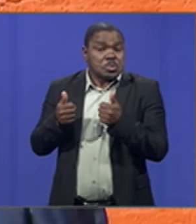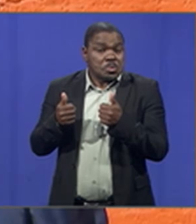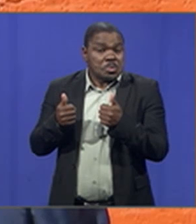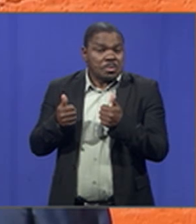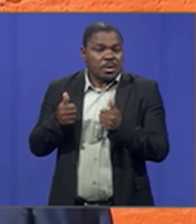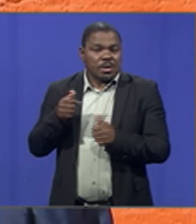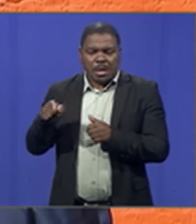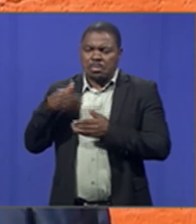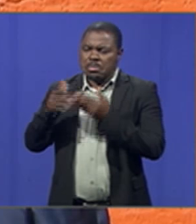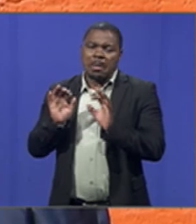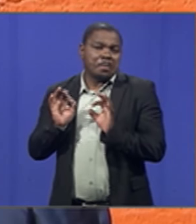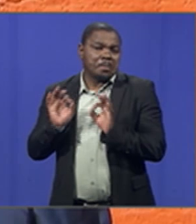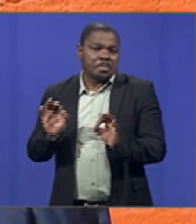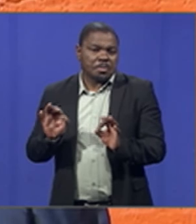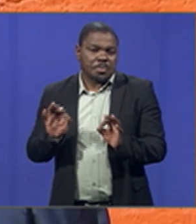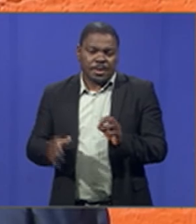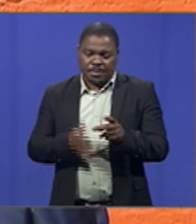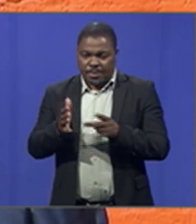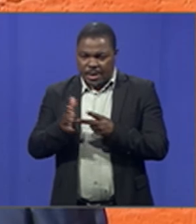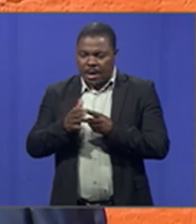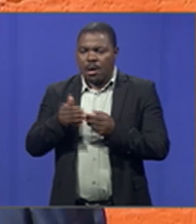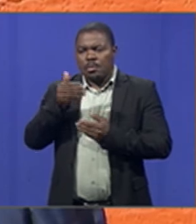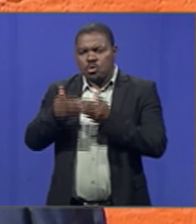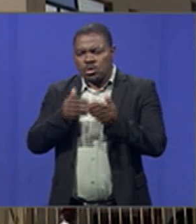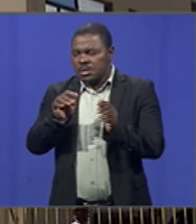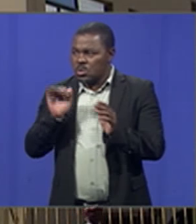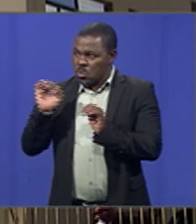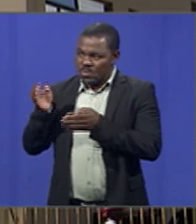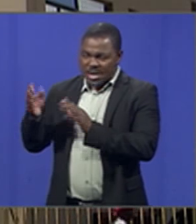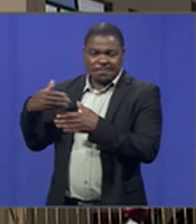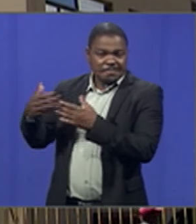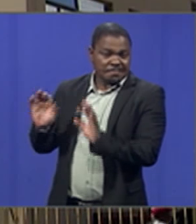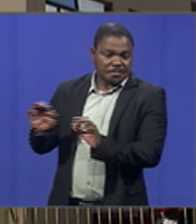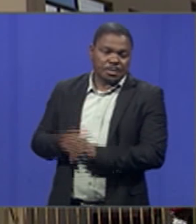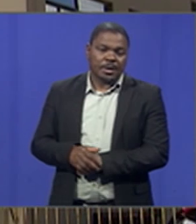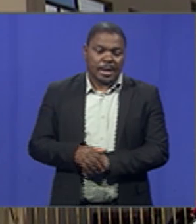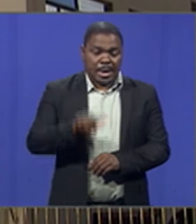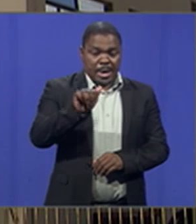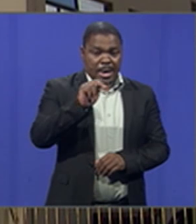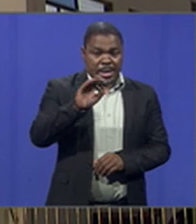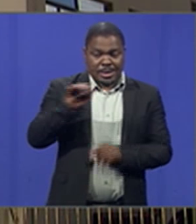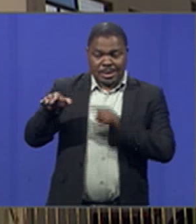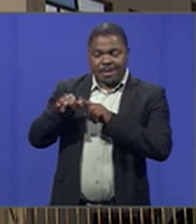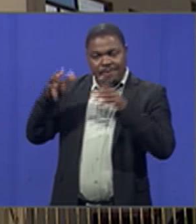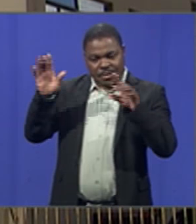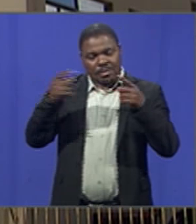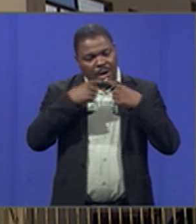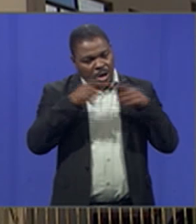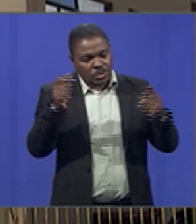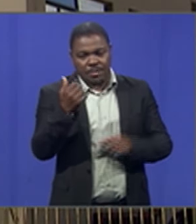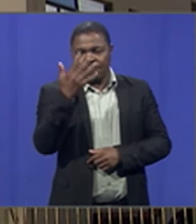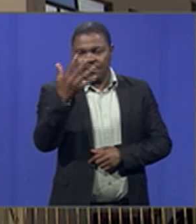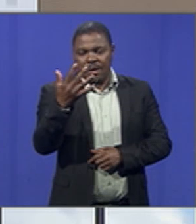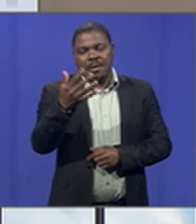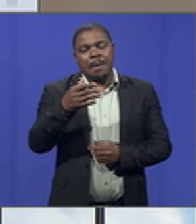go etsa hantle ba kgone go tsamaisa ka tsela tsa bona. Lekoko la ANC le boetse le itsisitse bontlhopheng ba le batlhano